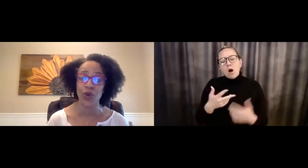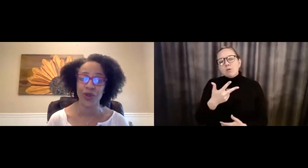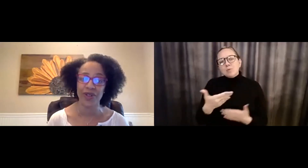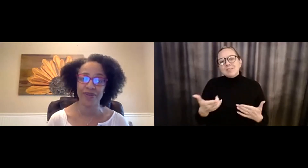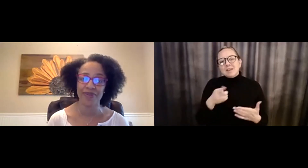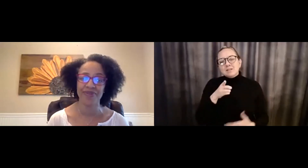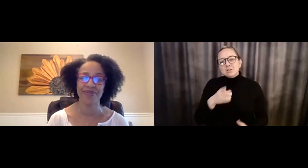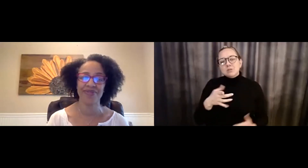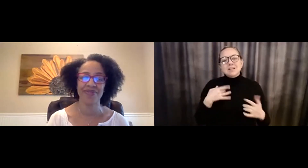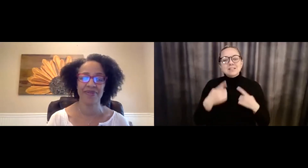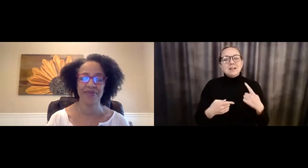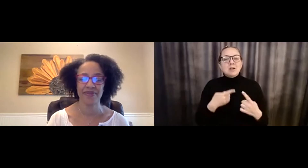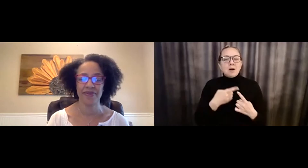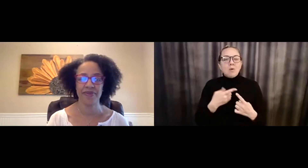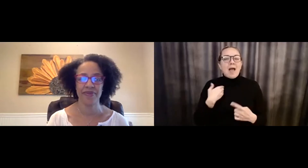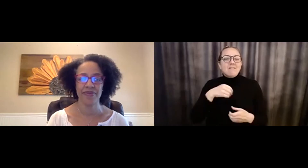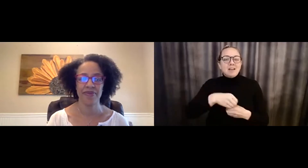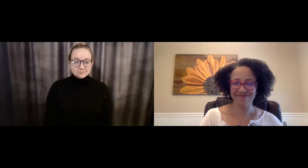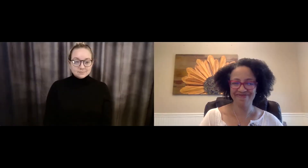to work?